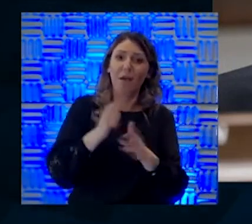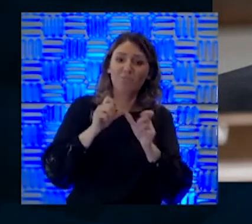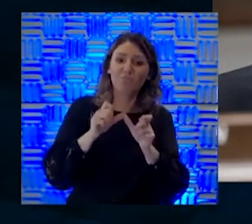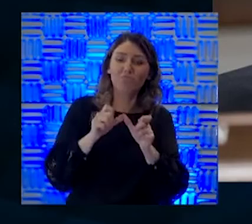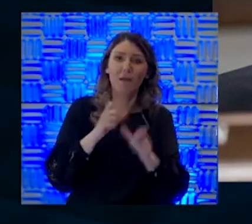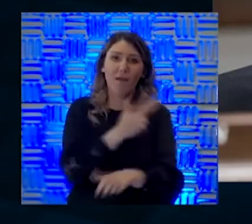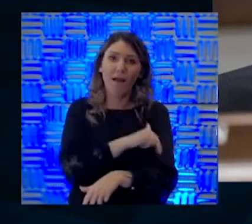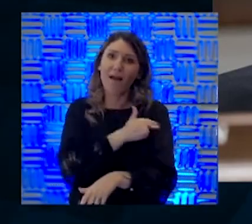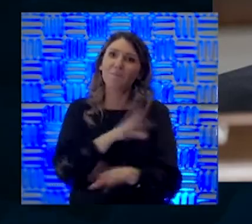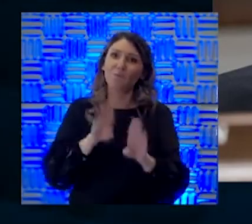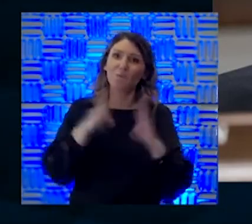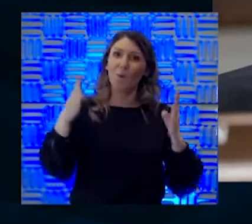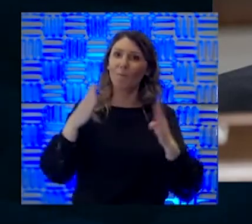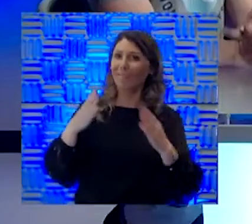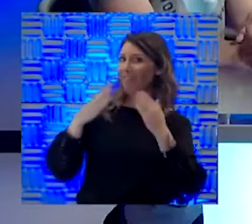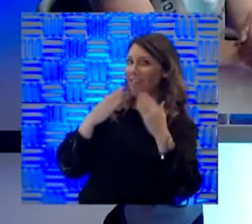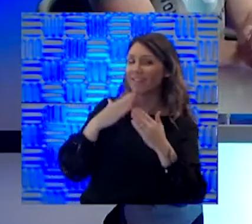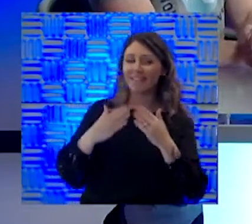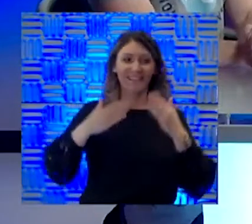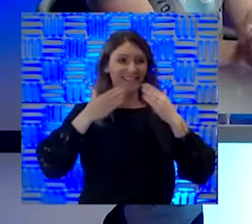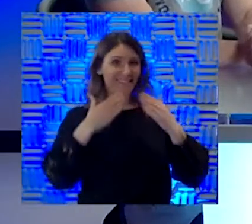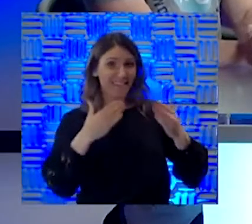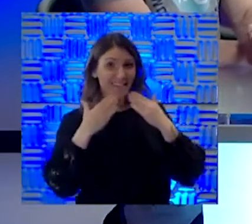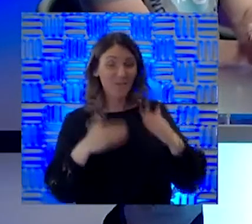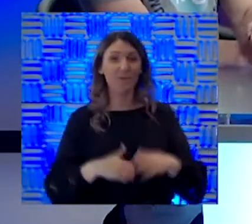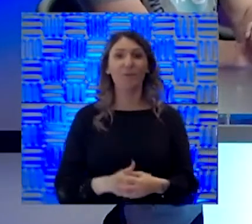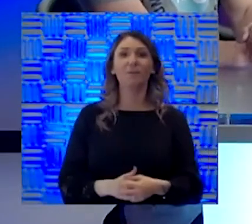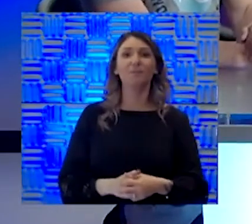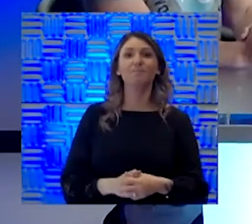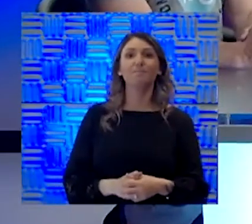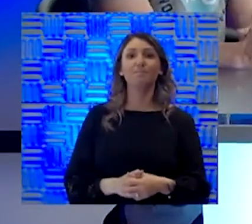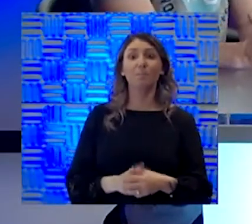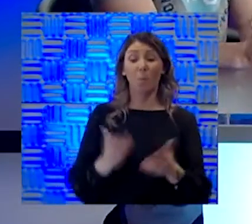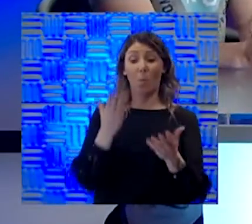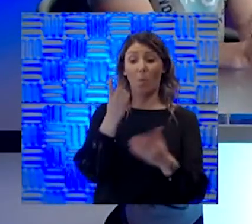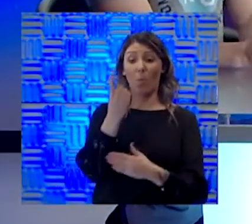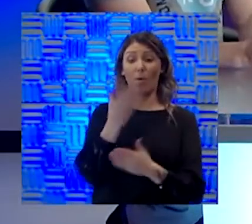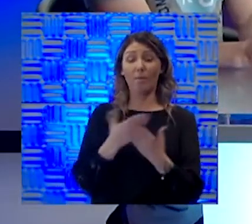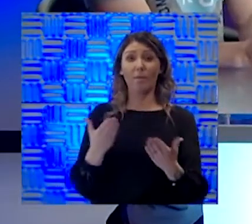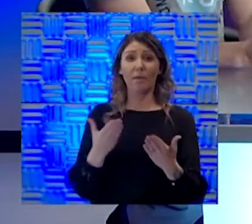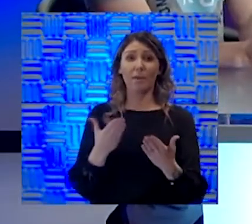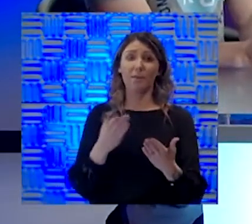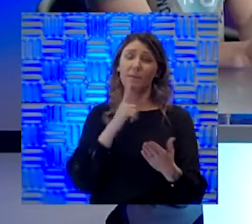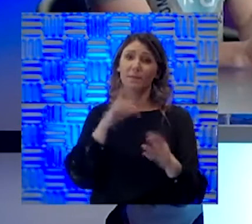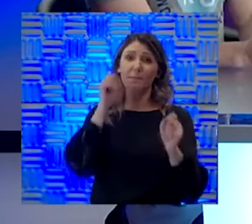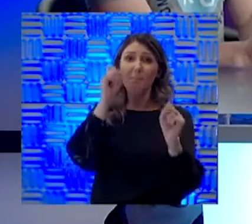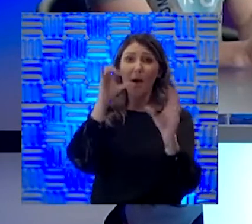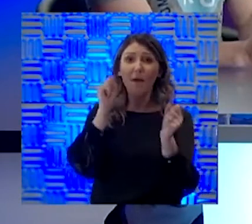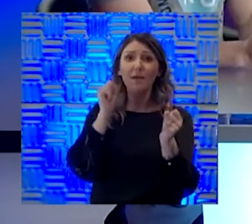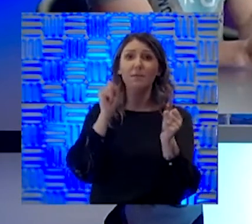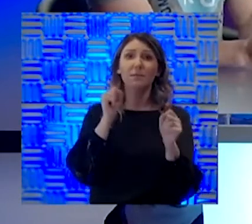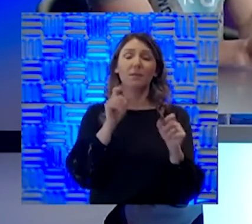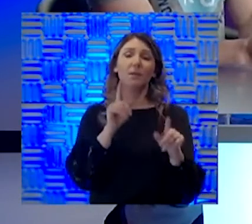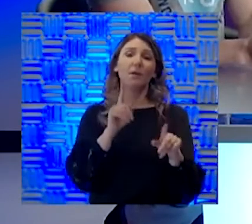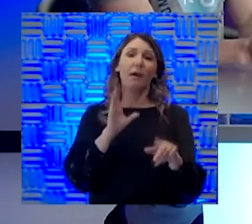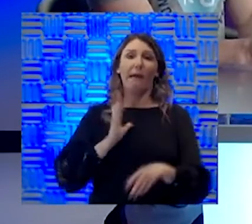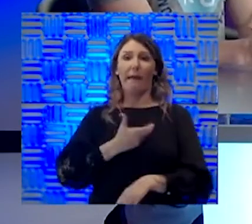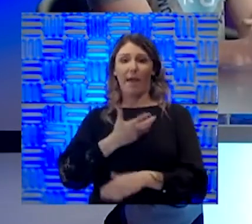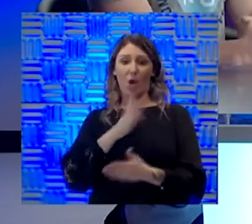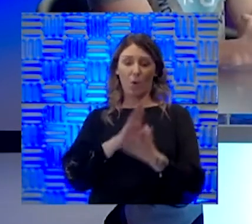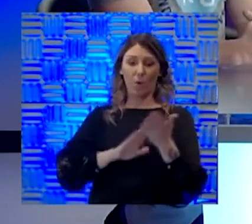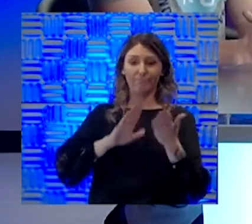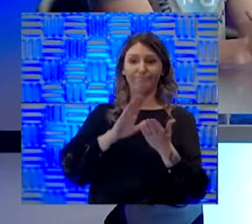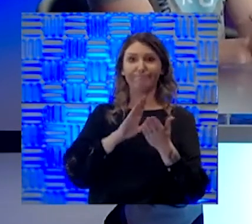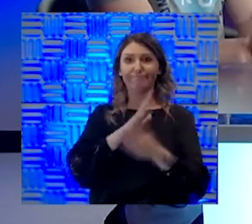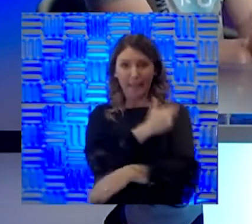in our communities. Thanks. Well, no, thank you, Senator. And just to say, one of the things that is remarkable, I think, on our campus and hospitals